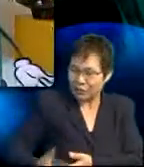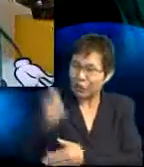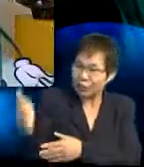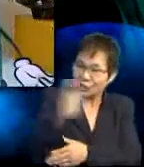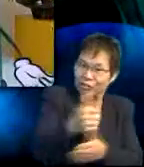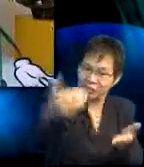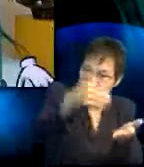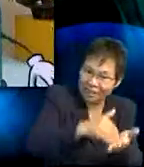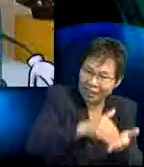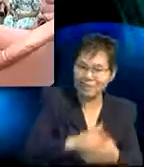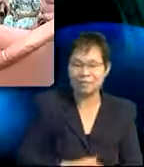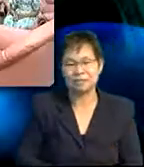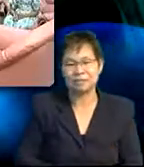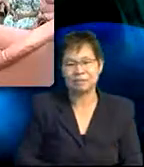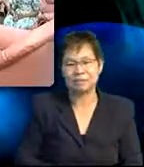introduce yourselves again.